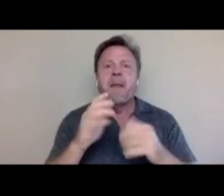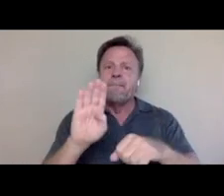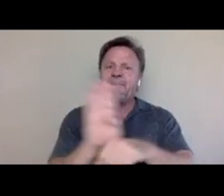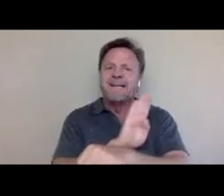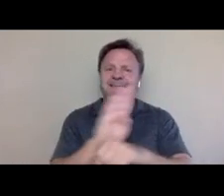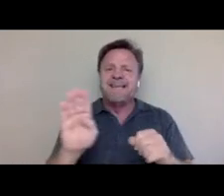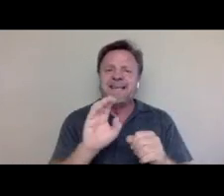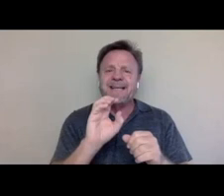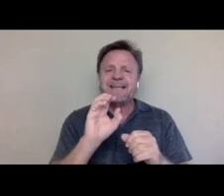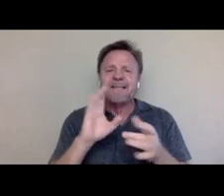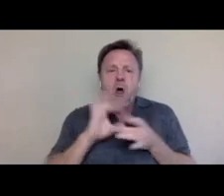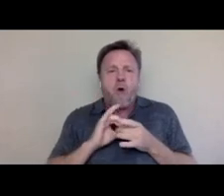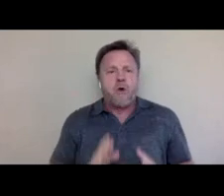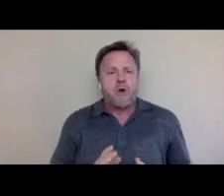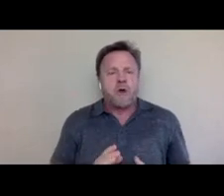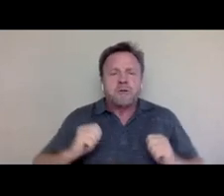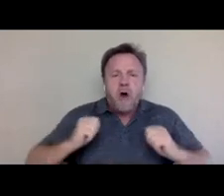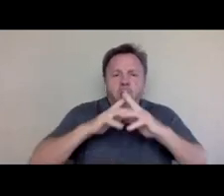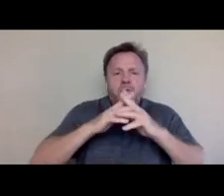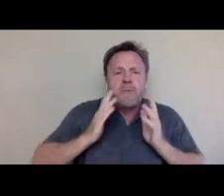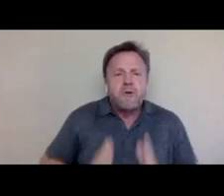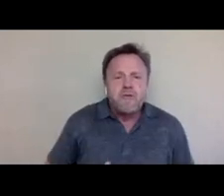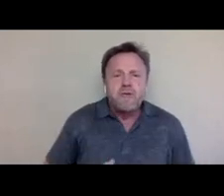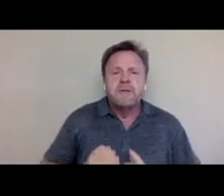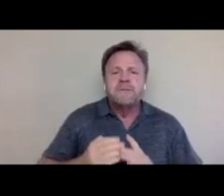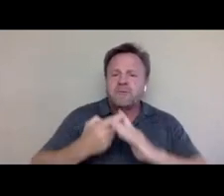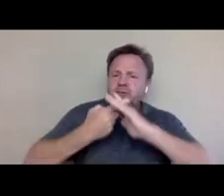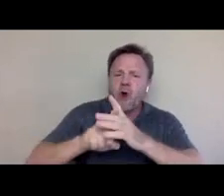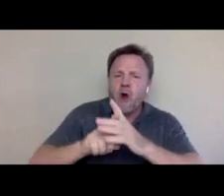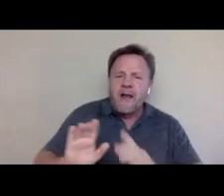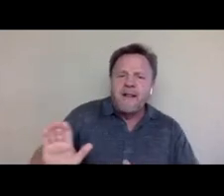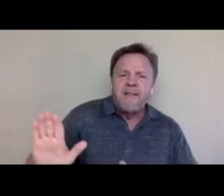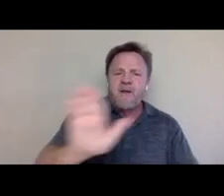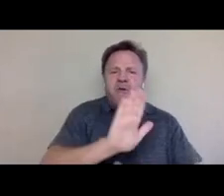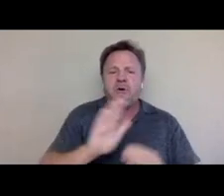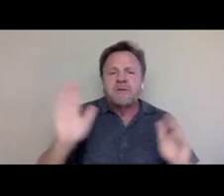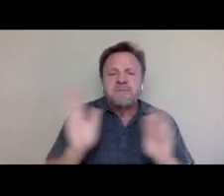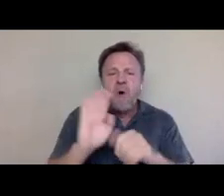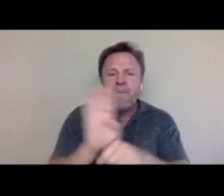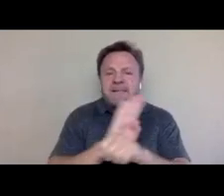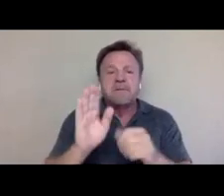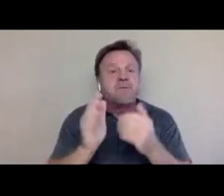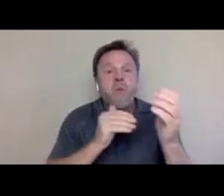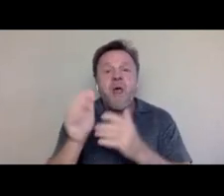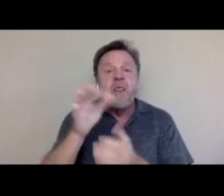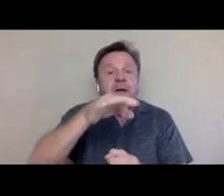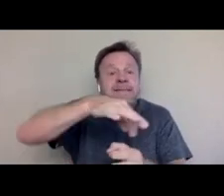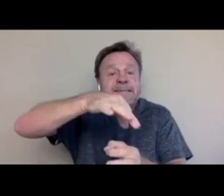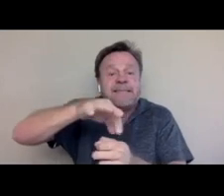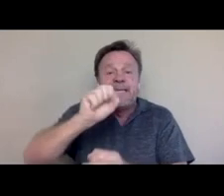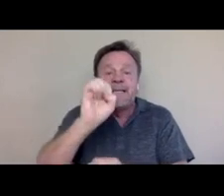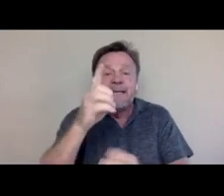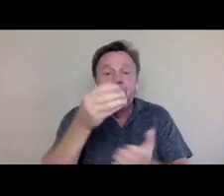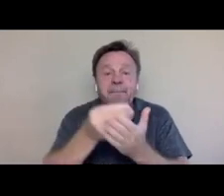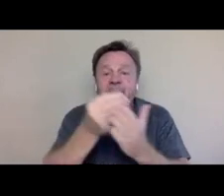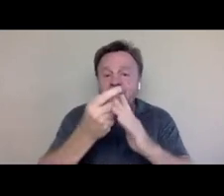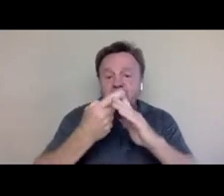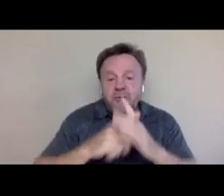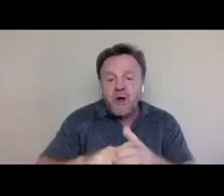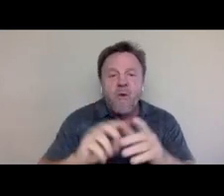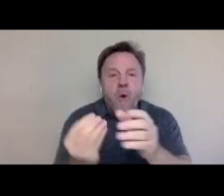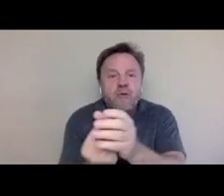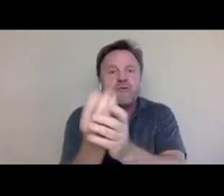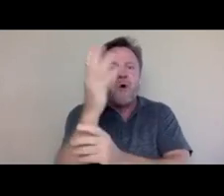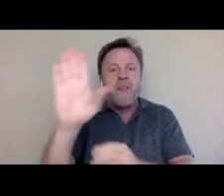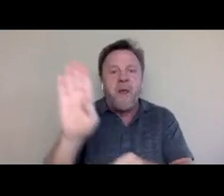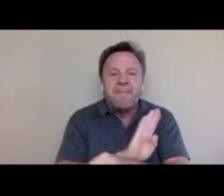owners, entrepreneurs, starting their own small businesses, to, whether it's seed money to start up or it's money to grow their business